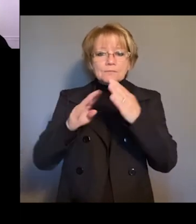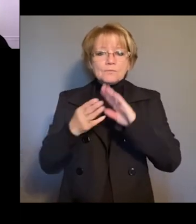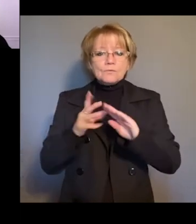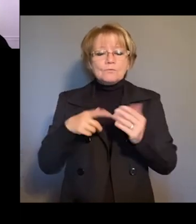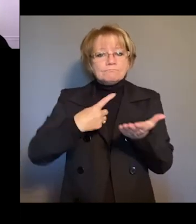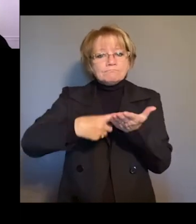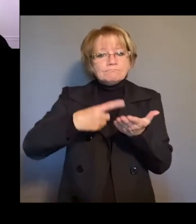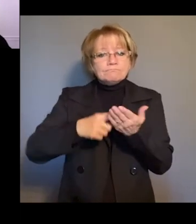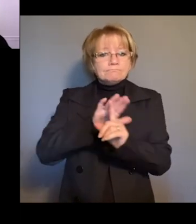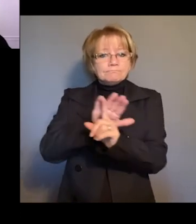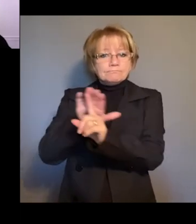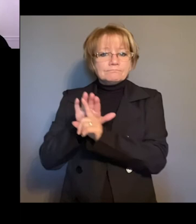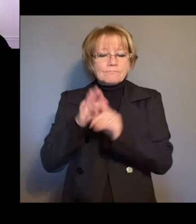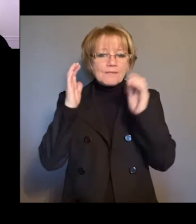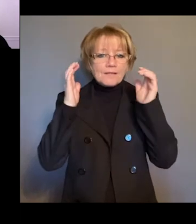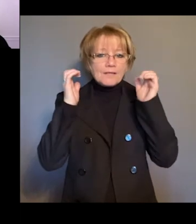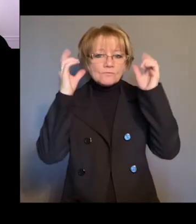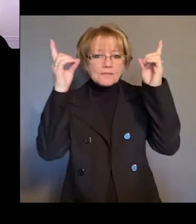journeys.